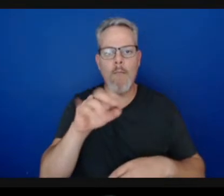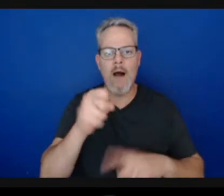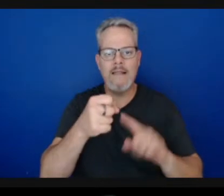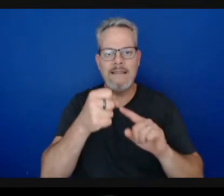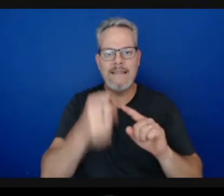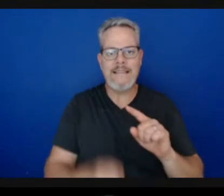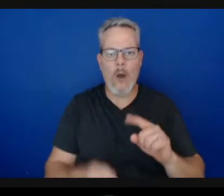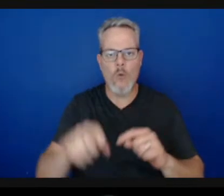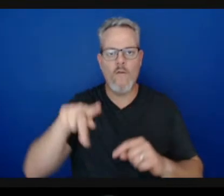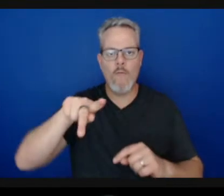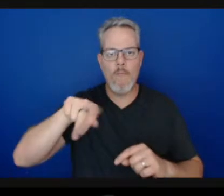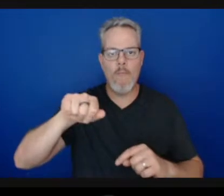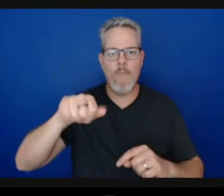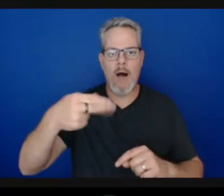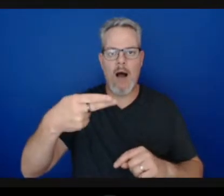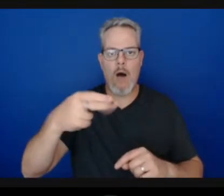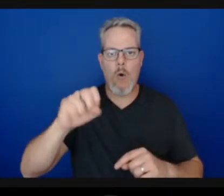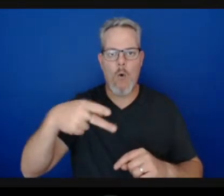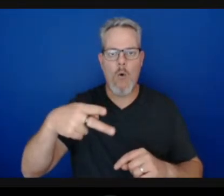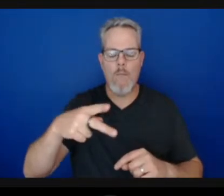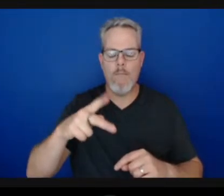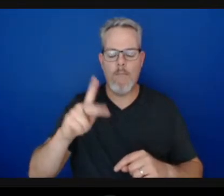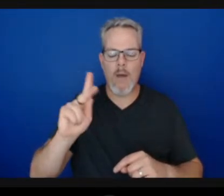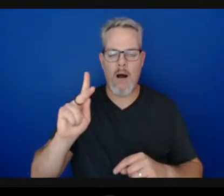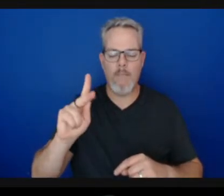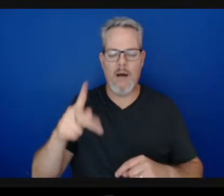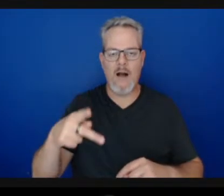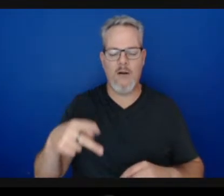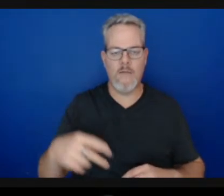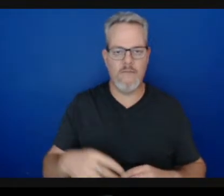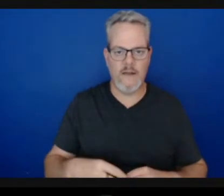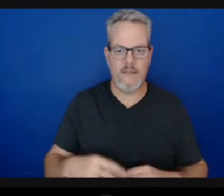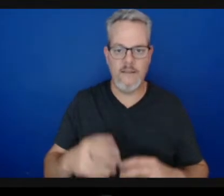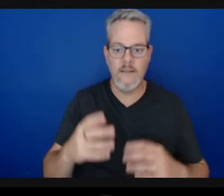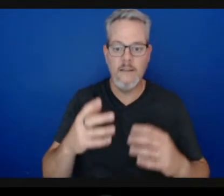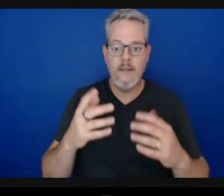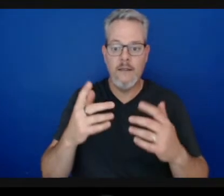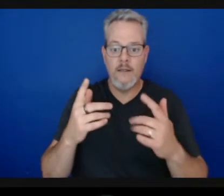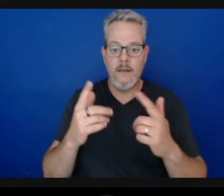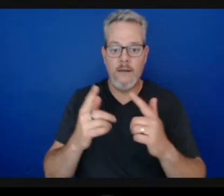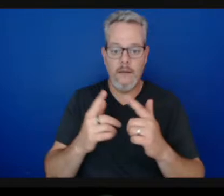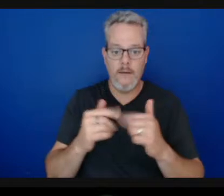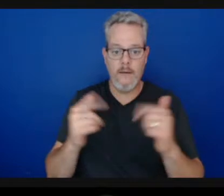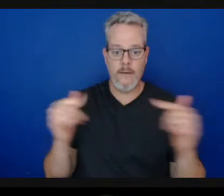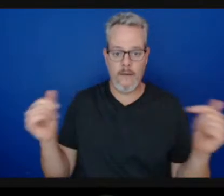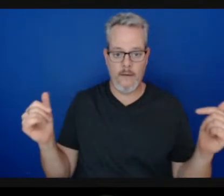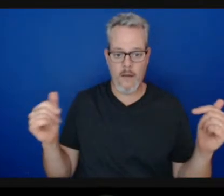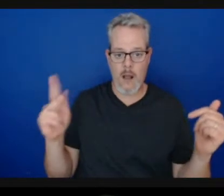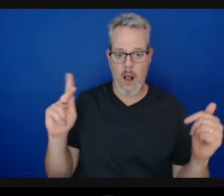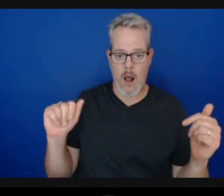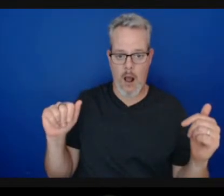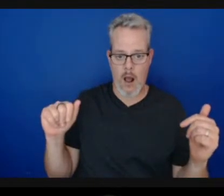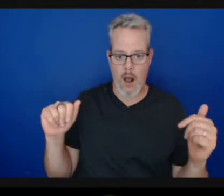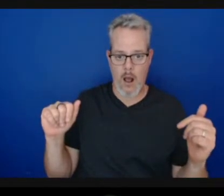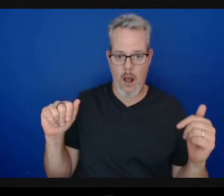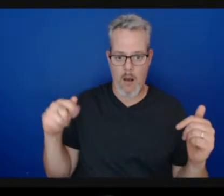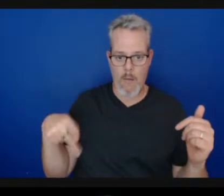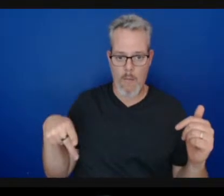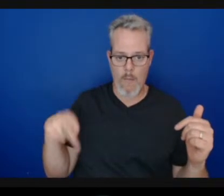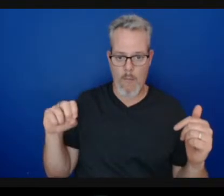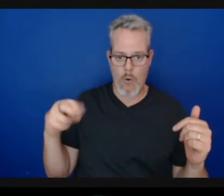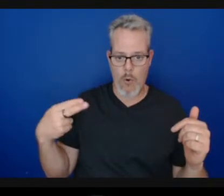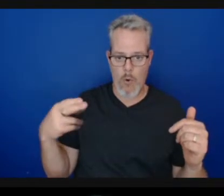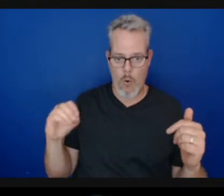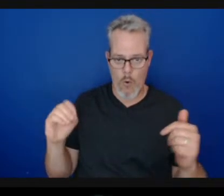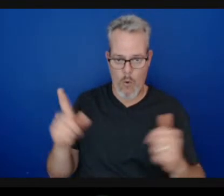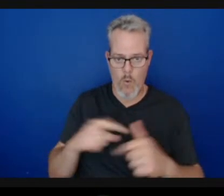fissures started spreading northeastward to less than a mile from Kapoho village. Then lava broke out near Hale